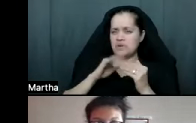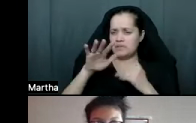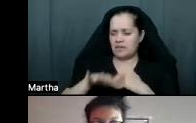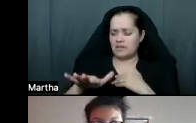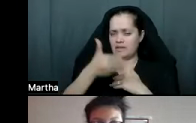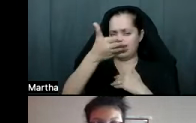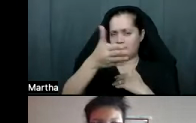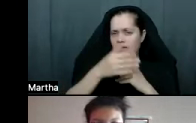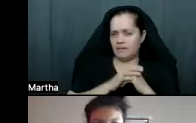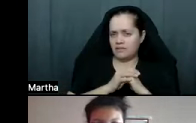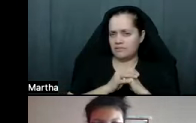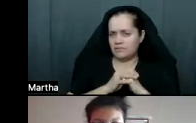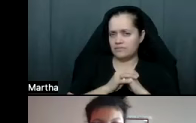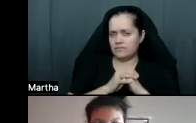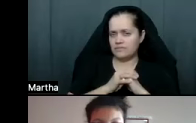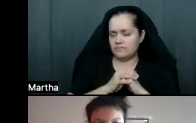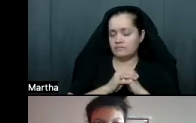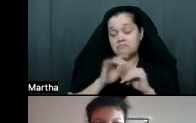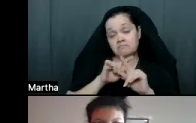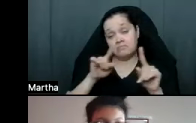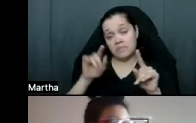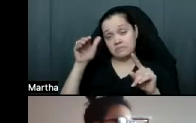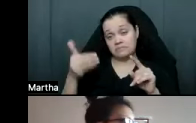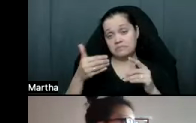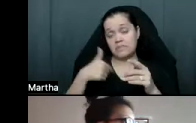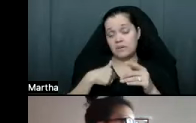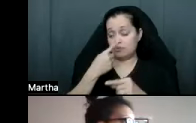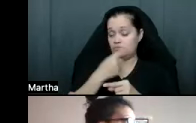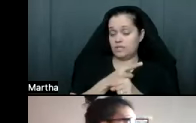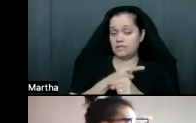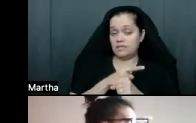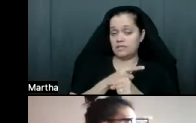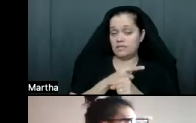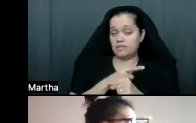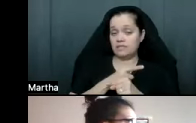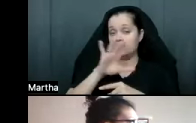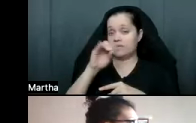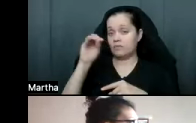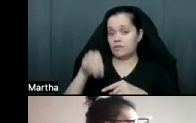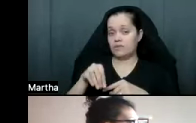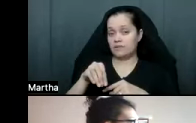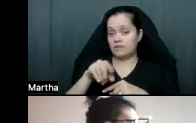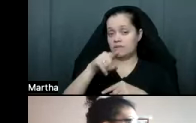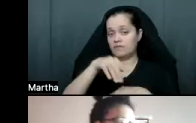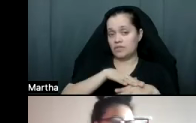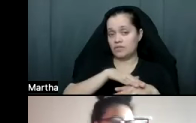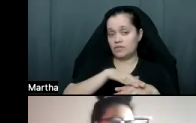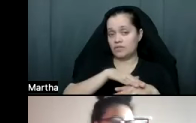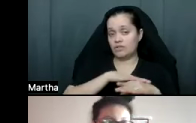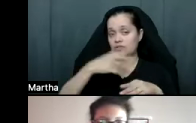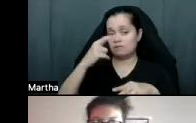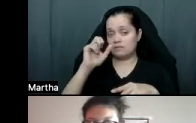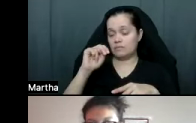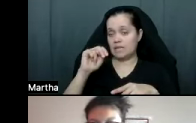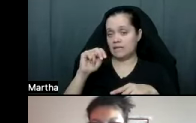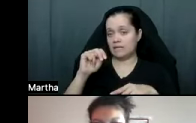there. But it turns out I was right. 58% of the surface in Pelican Township